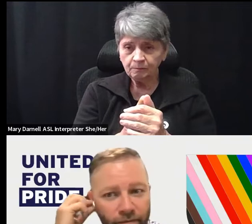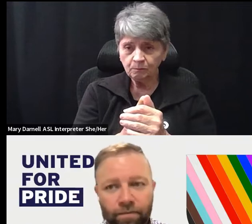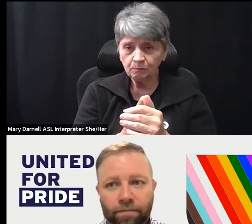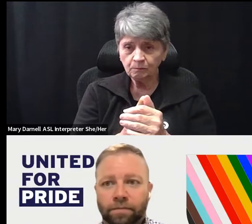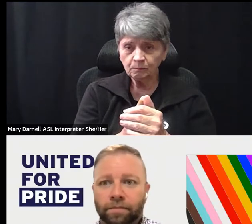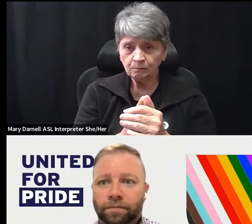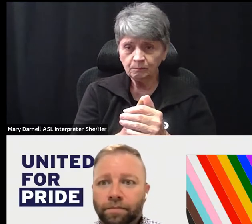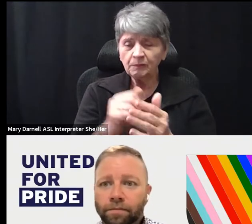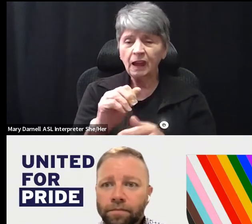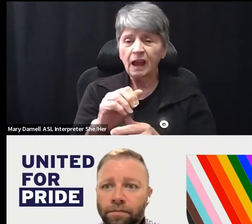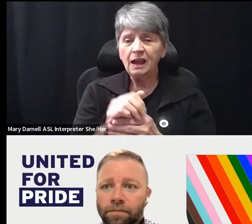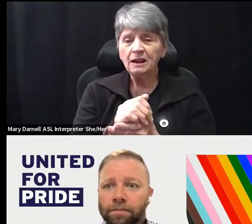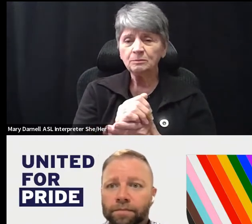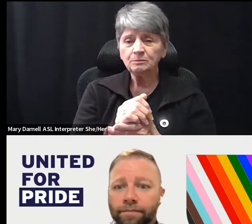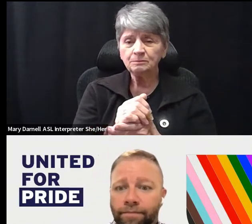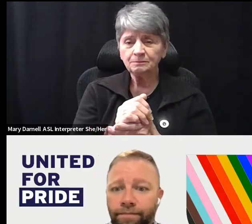So, I mean,